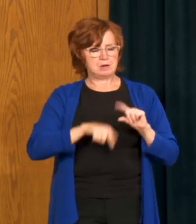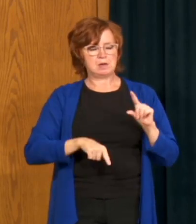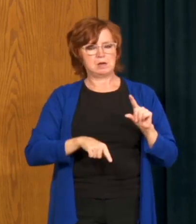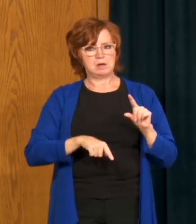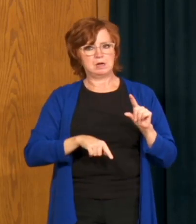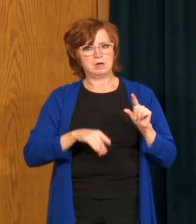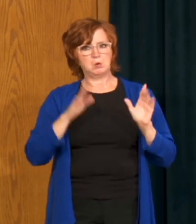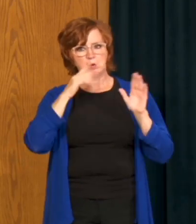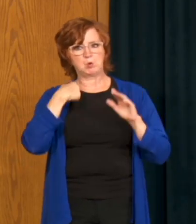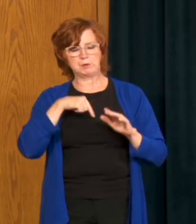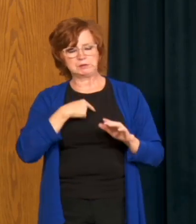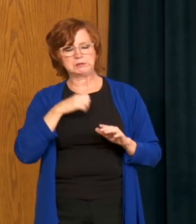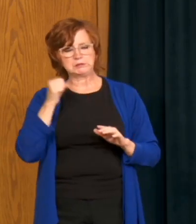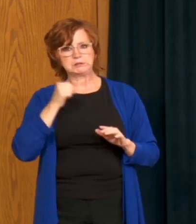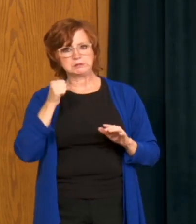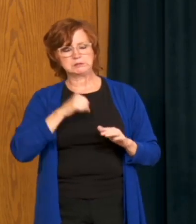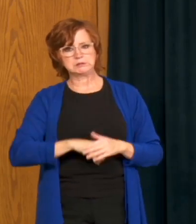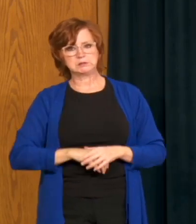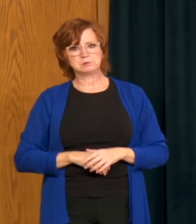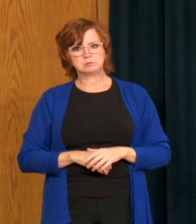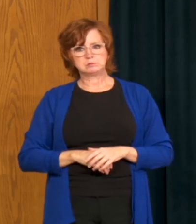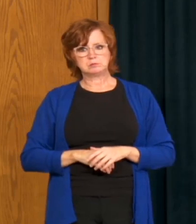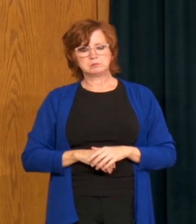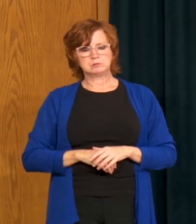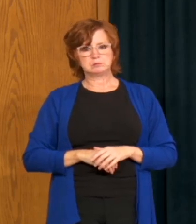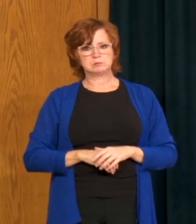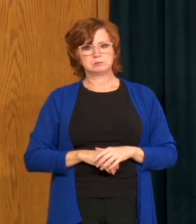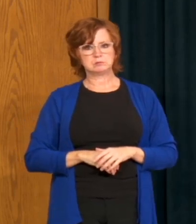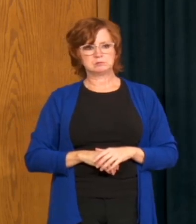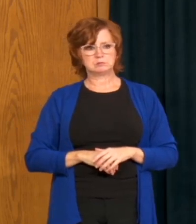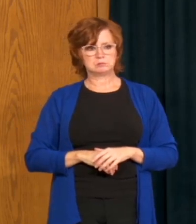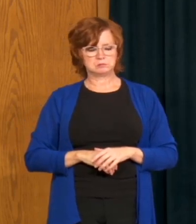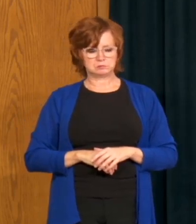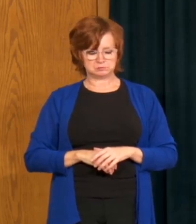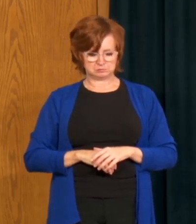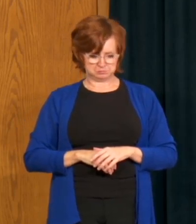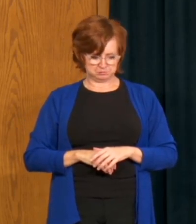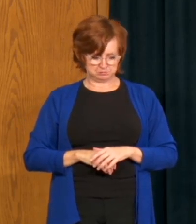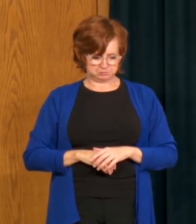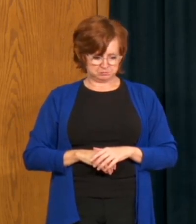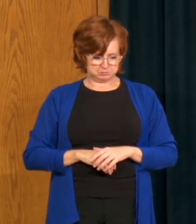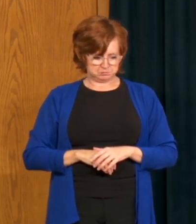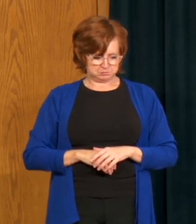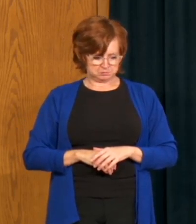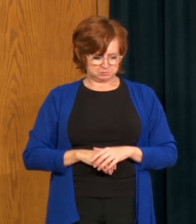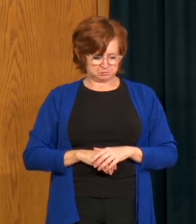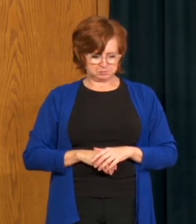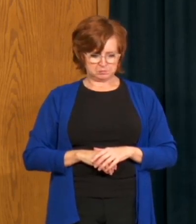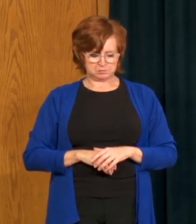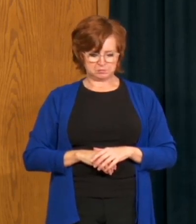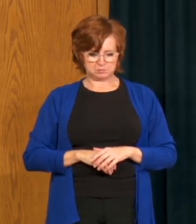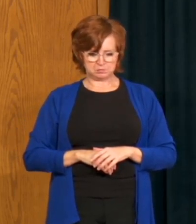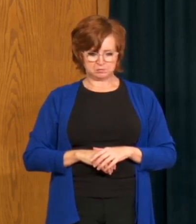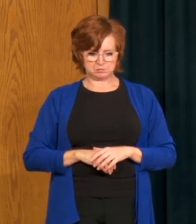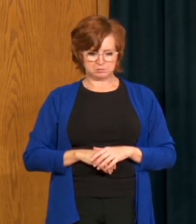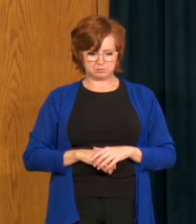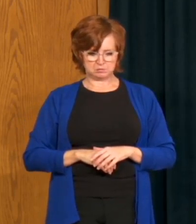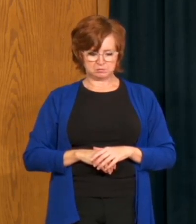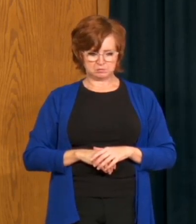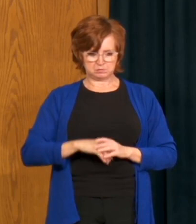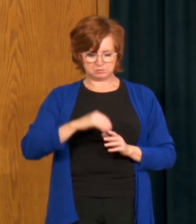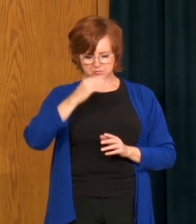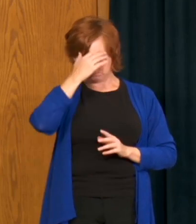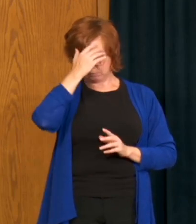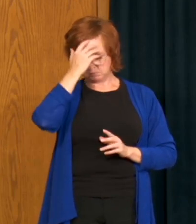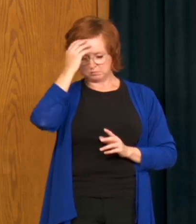concern. What happens through case content investigation is we do try to see, okay, which settings